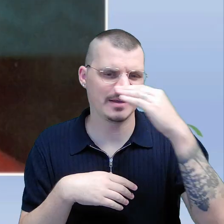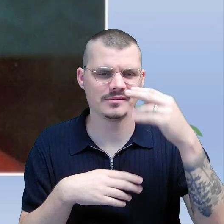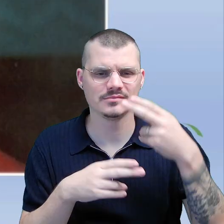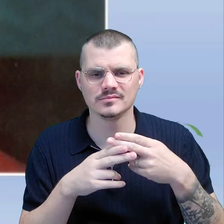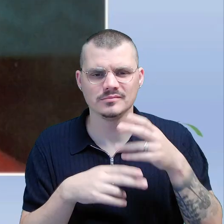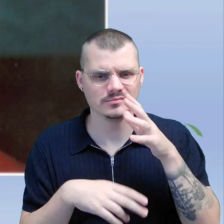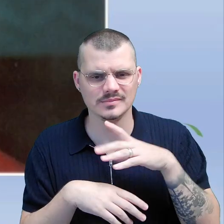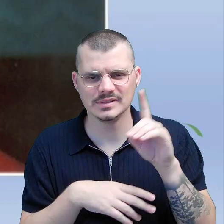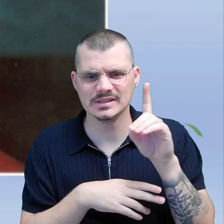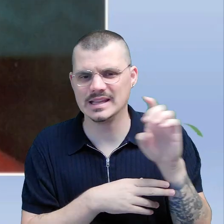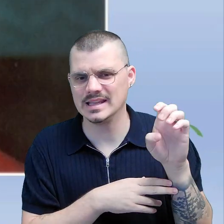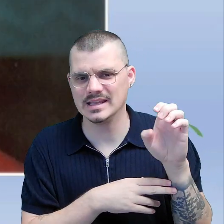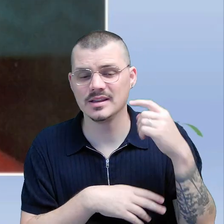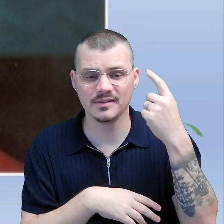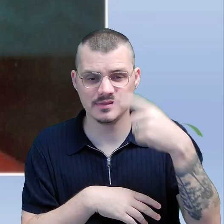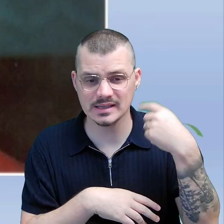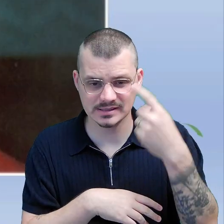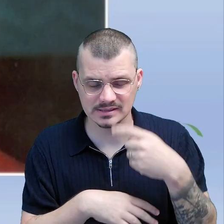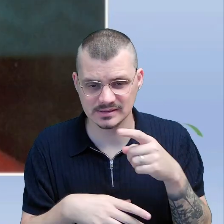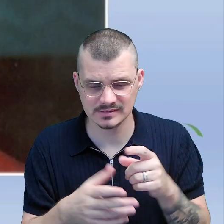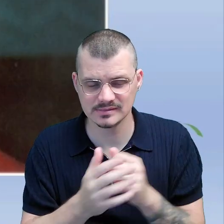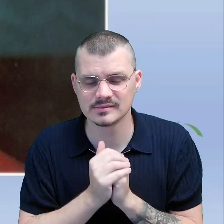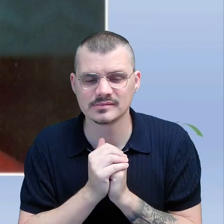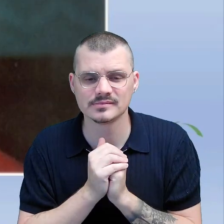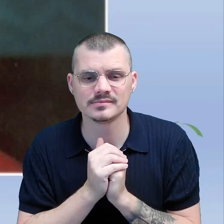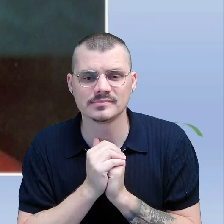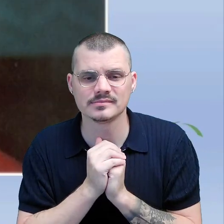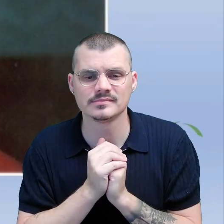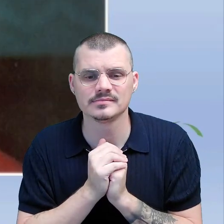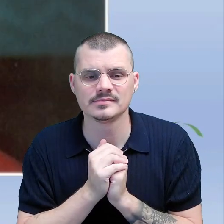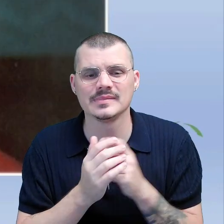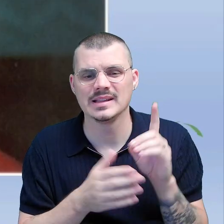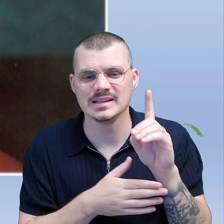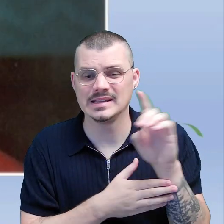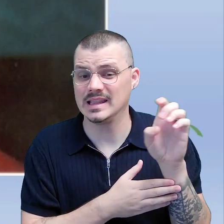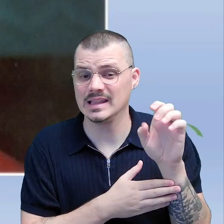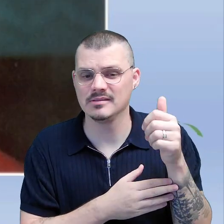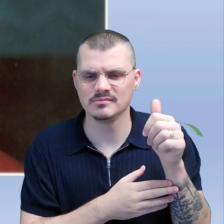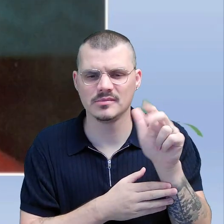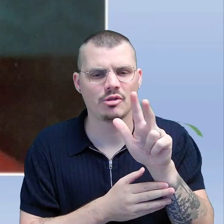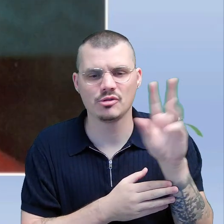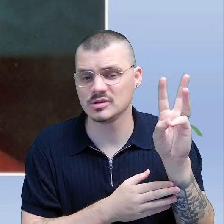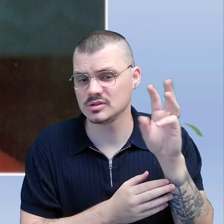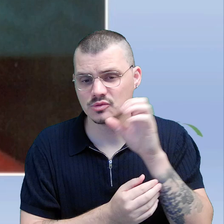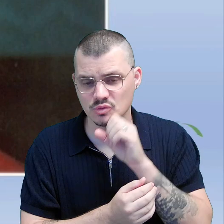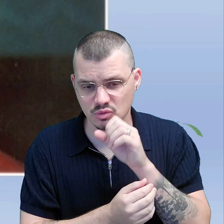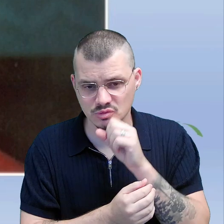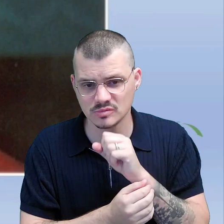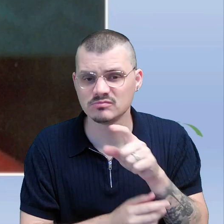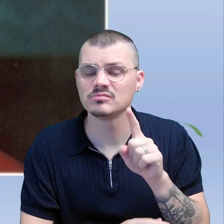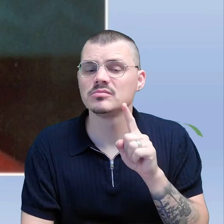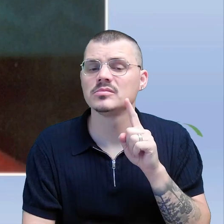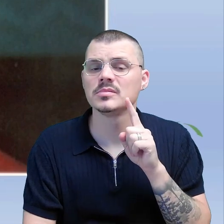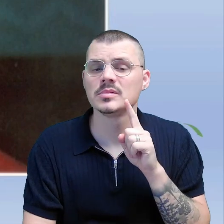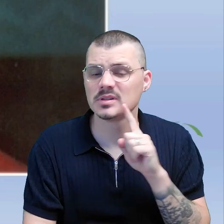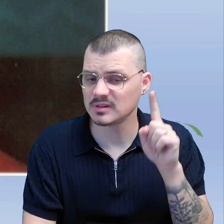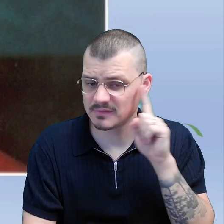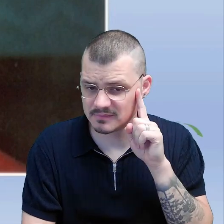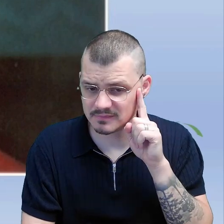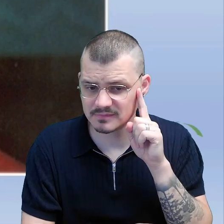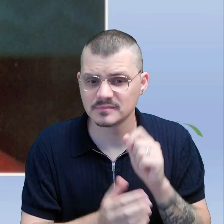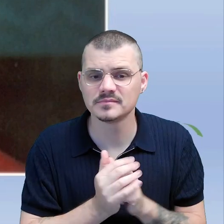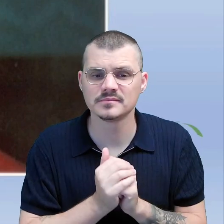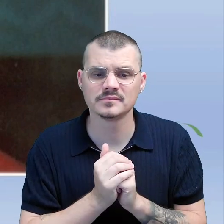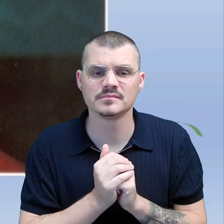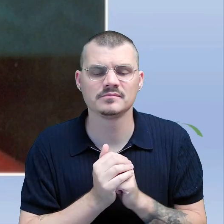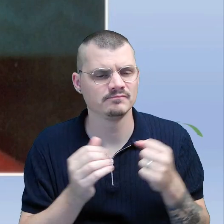So this is half of Dee's face. And Dee's 36 years old. She happens to be